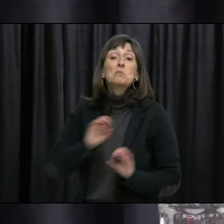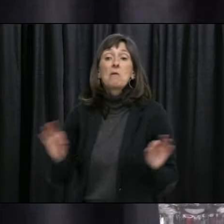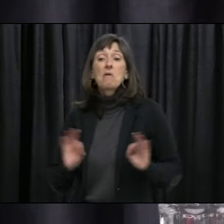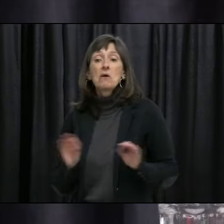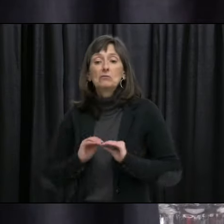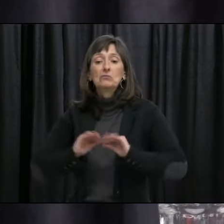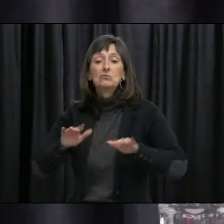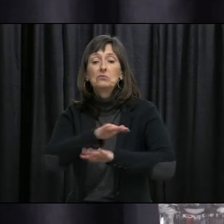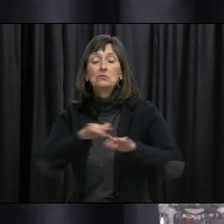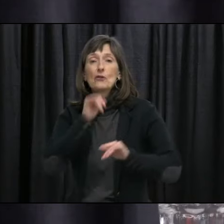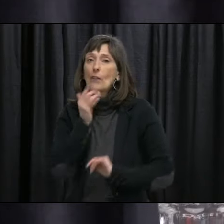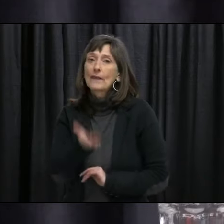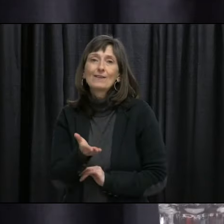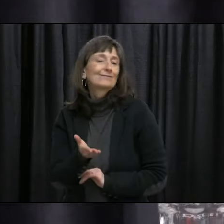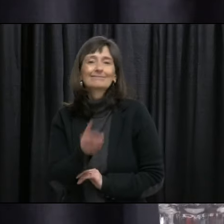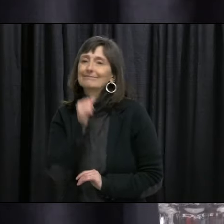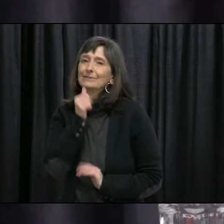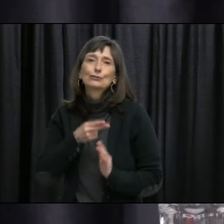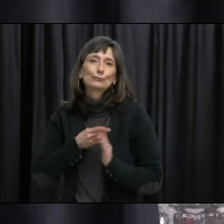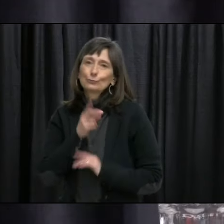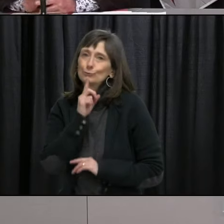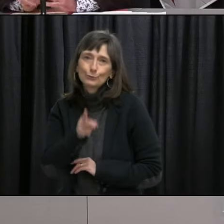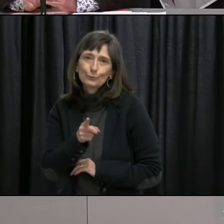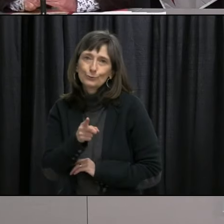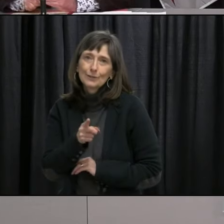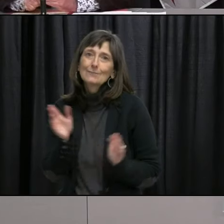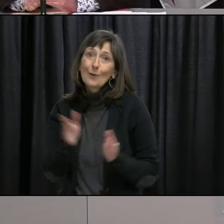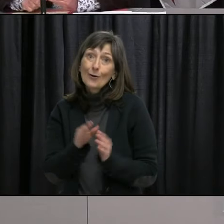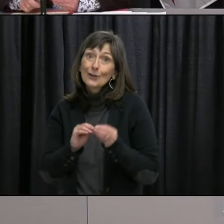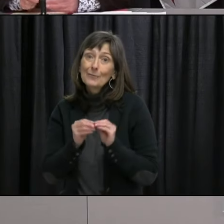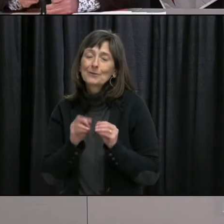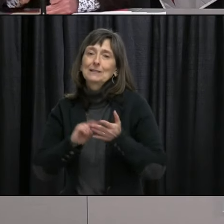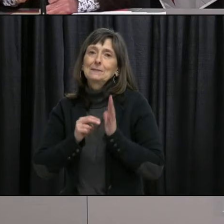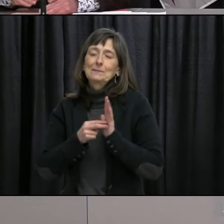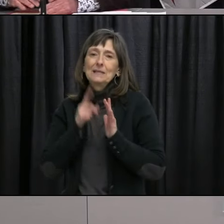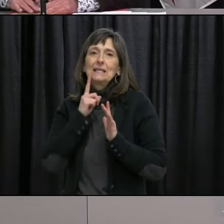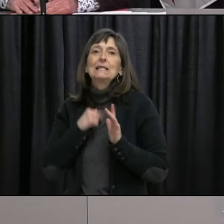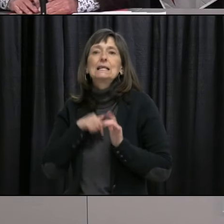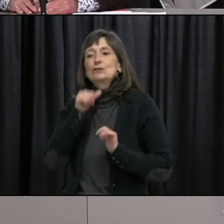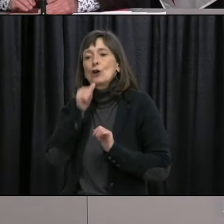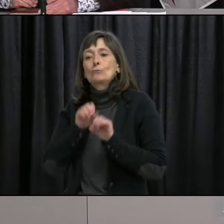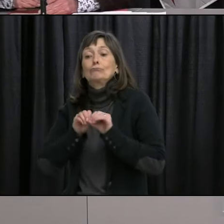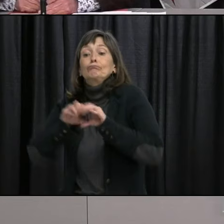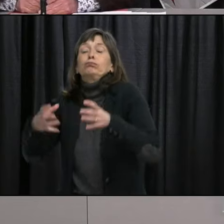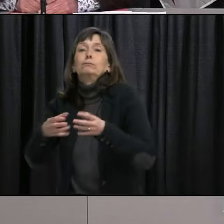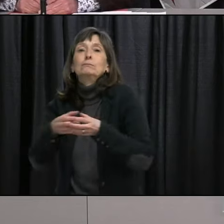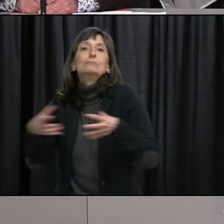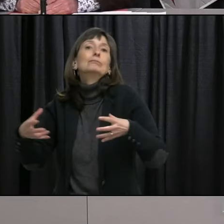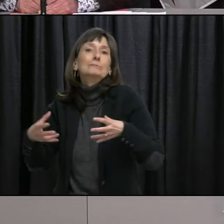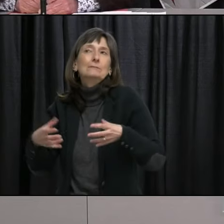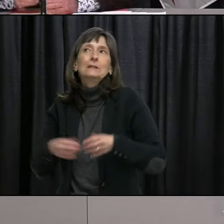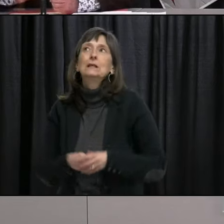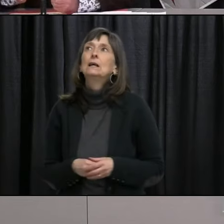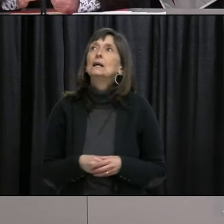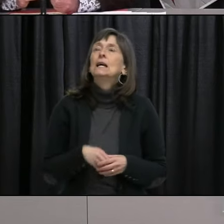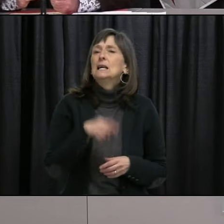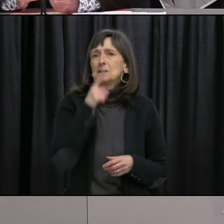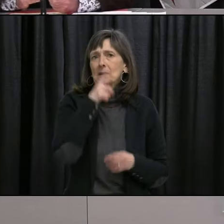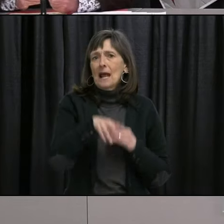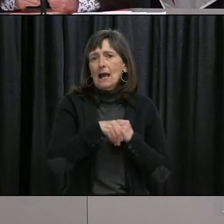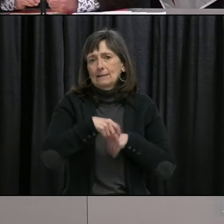small numbers. Thank you. Operator, if we could just keep this line open just for a couple of minutes. We're going to hear from Elizabeth Whitten